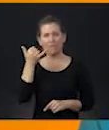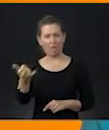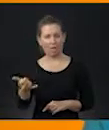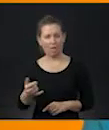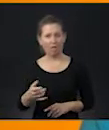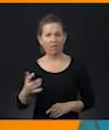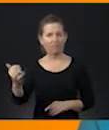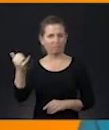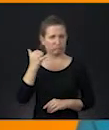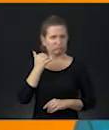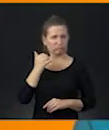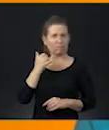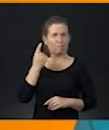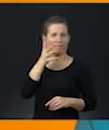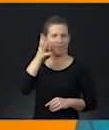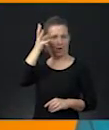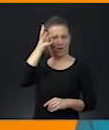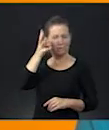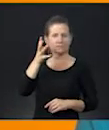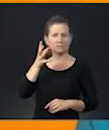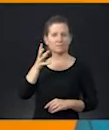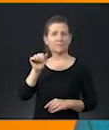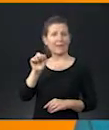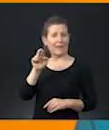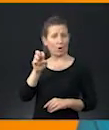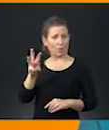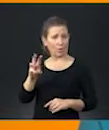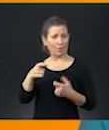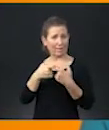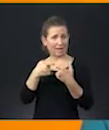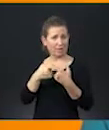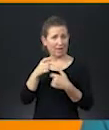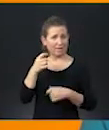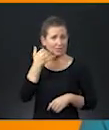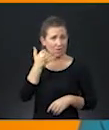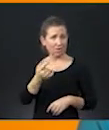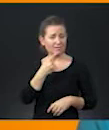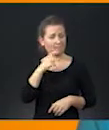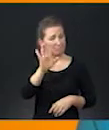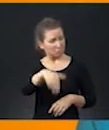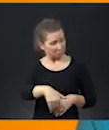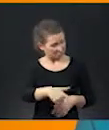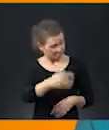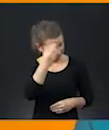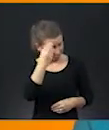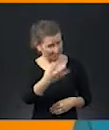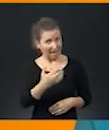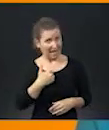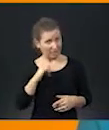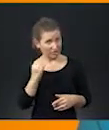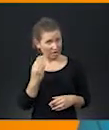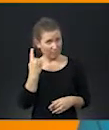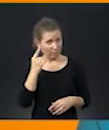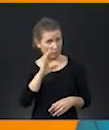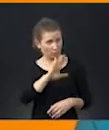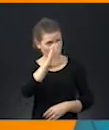my parents. It was Arrow Electronics calling. They said, well, we have a job for him, but we need you to